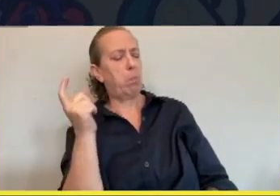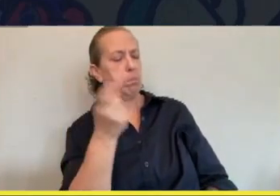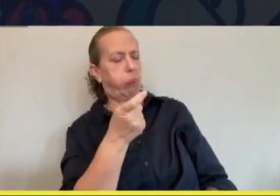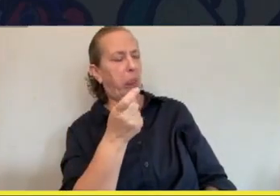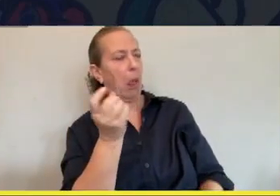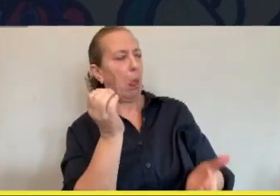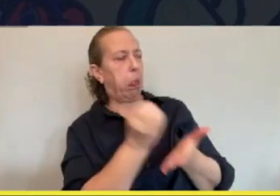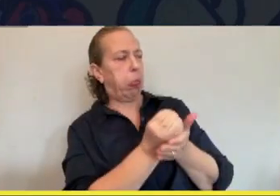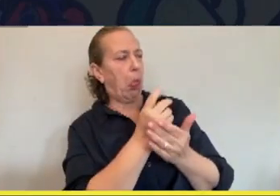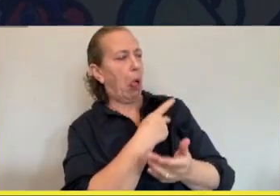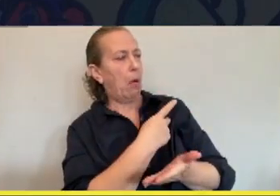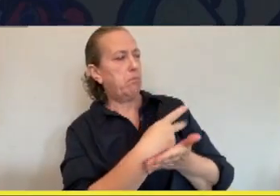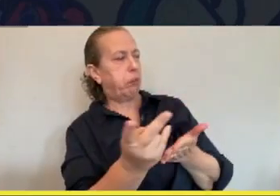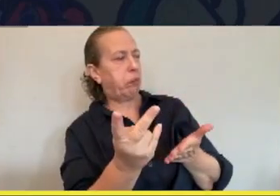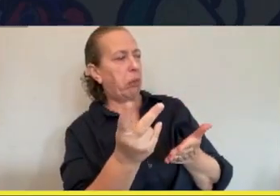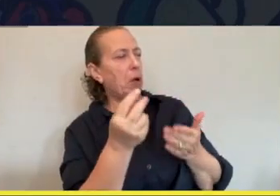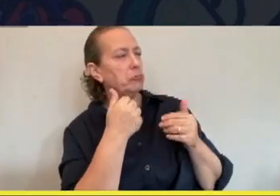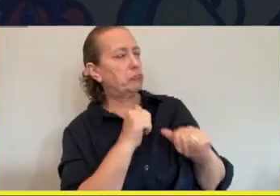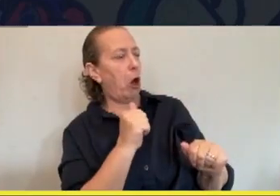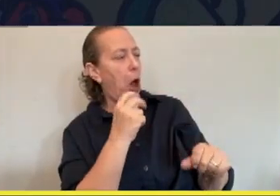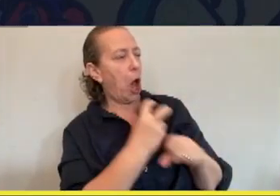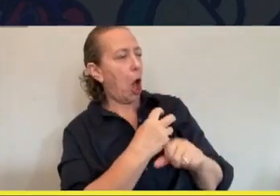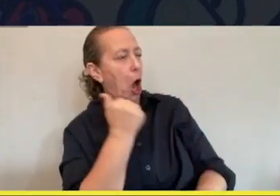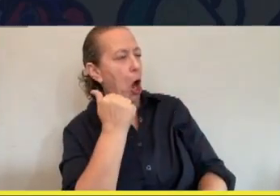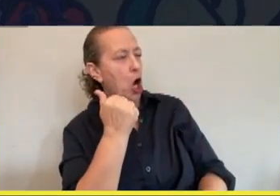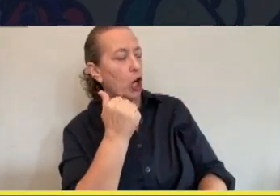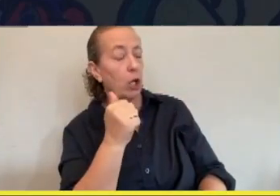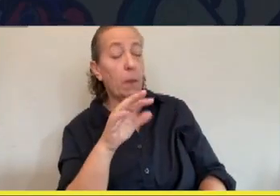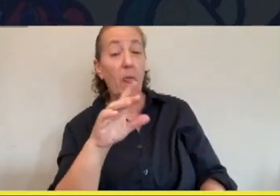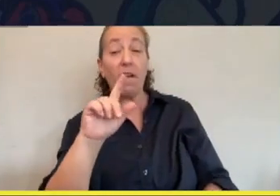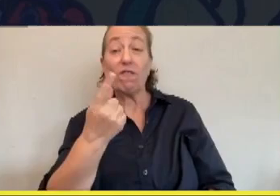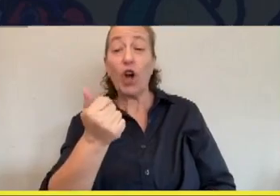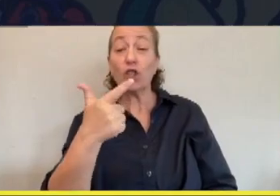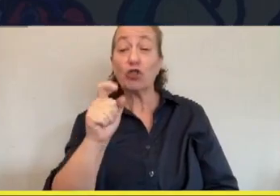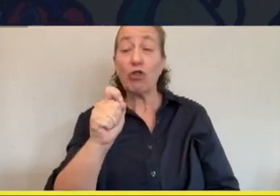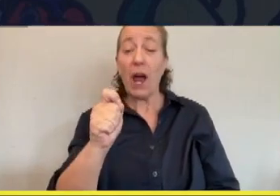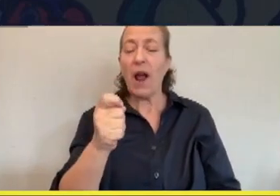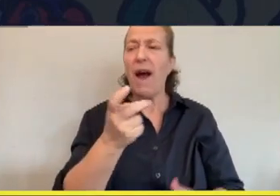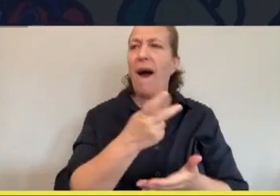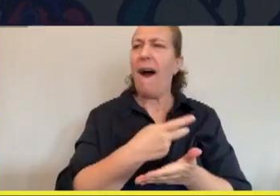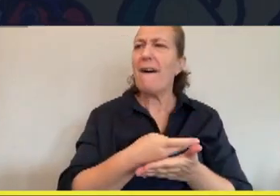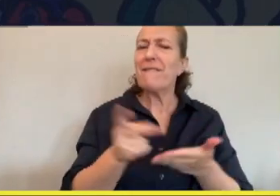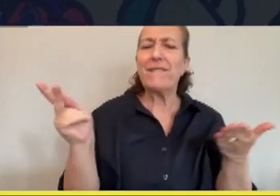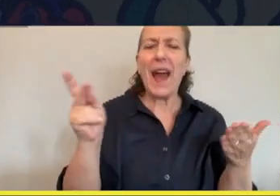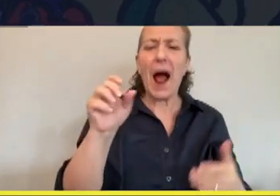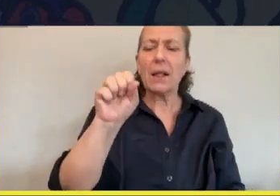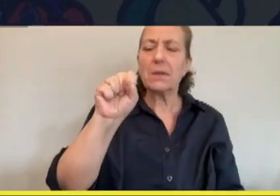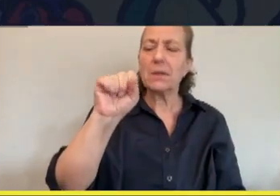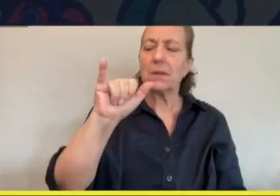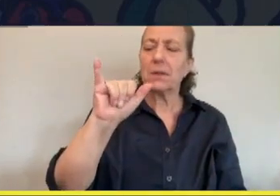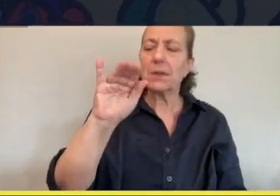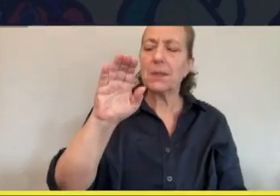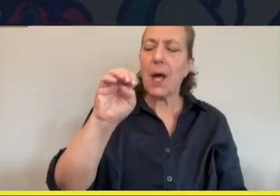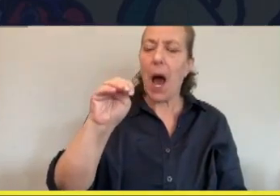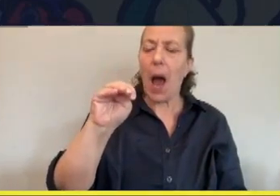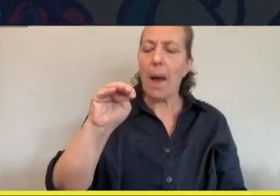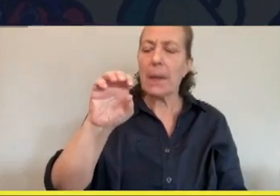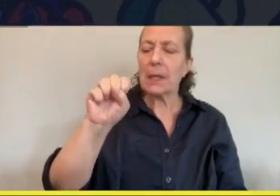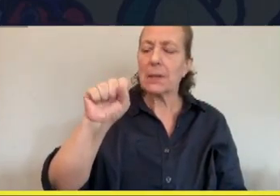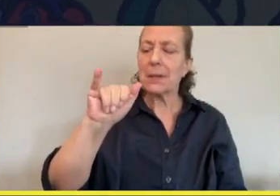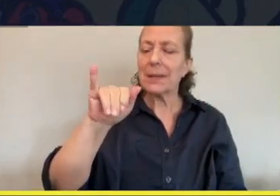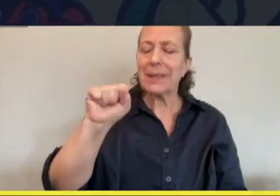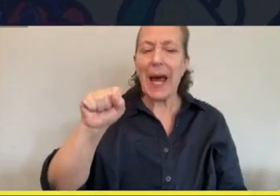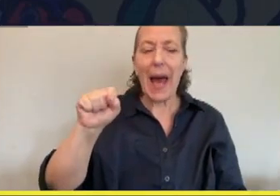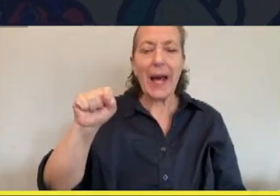harder. In first grade, I failed, Simon Says. No matter how loudly they explained, I could not